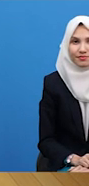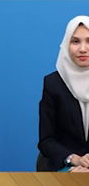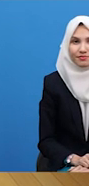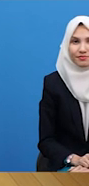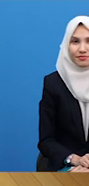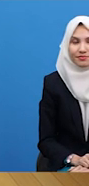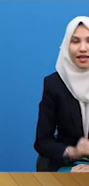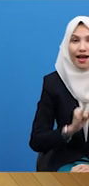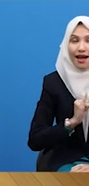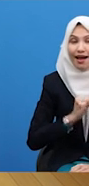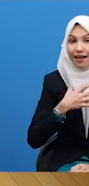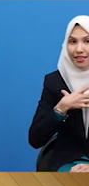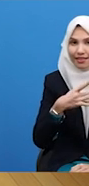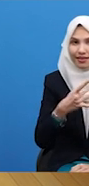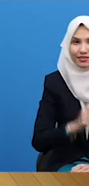I like.